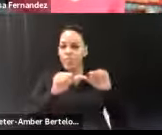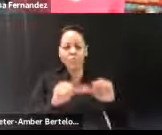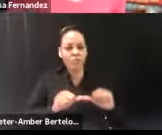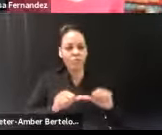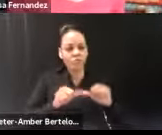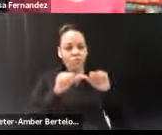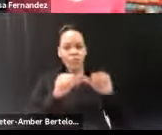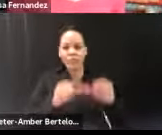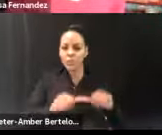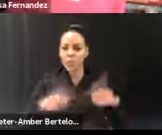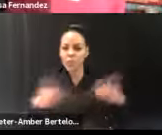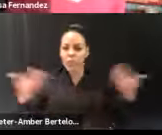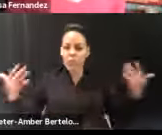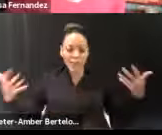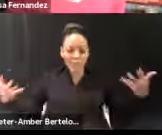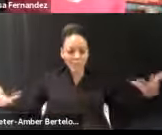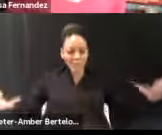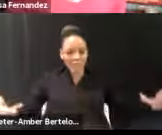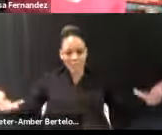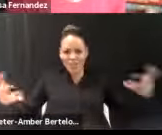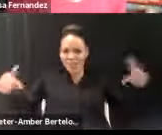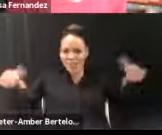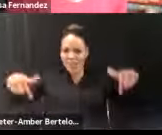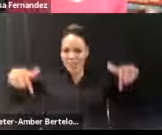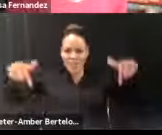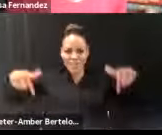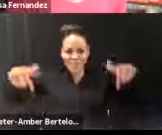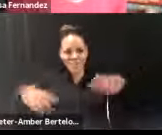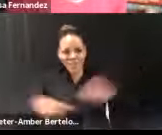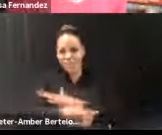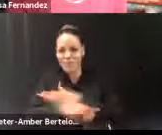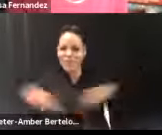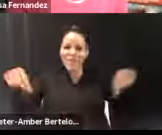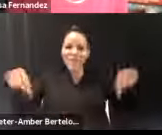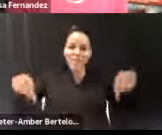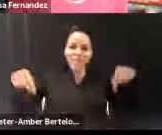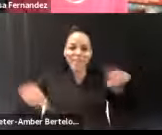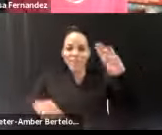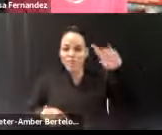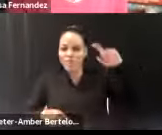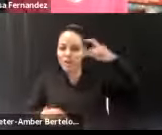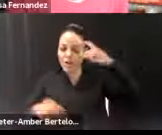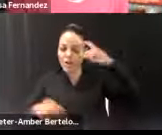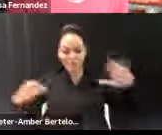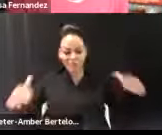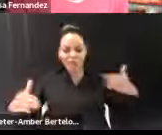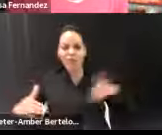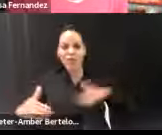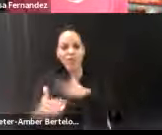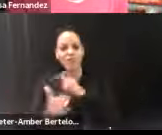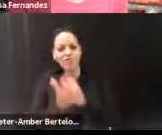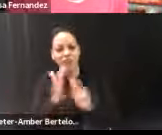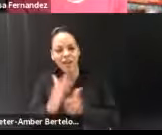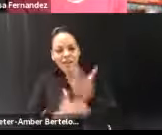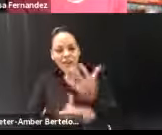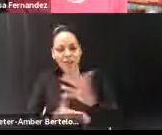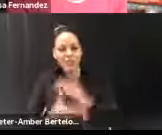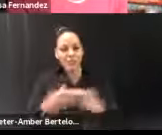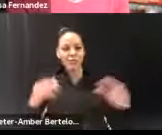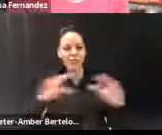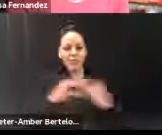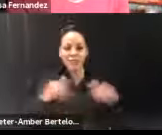We be the music of this Bronx medley. We be the co-authors of our own story of this Bronx happy love